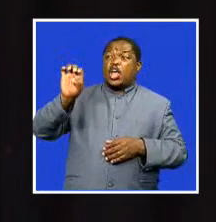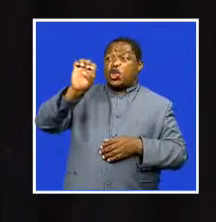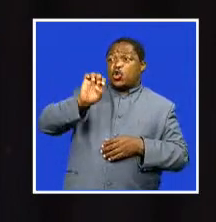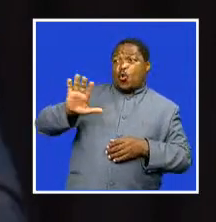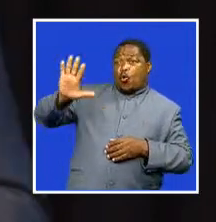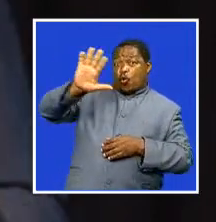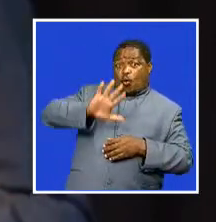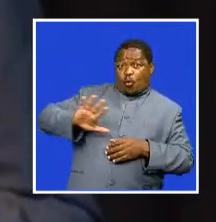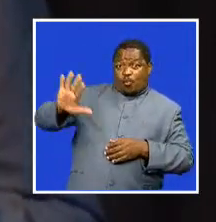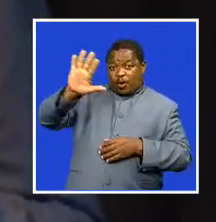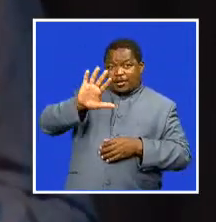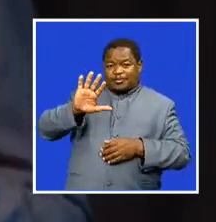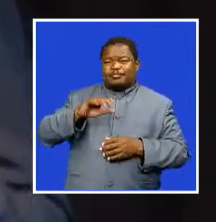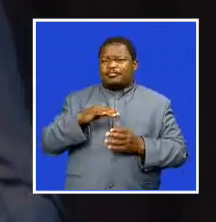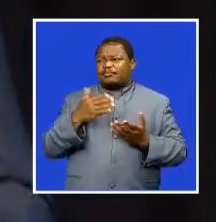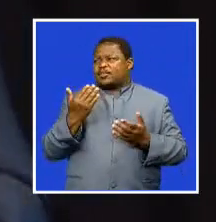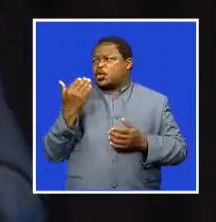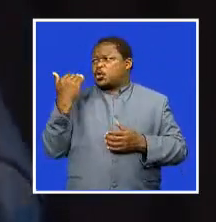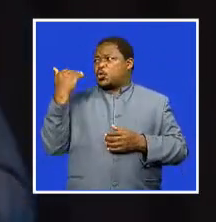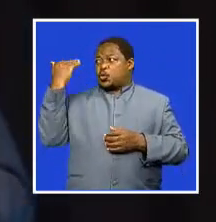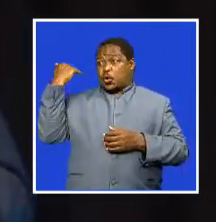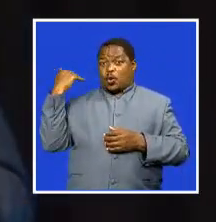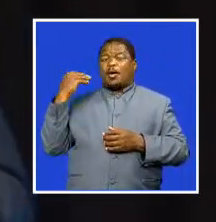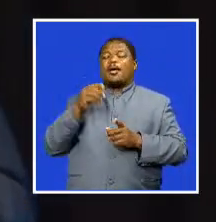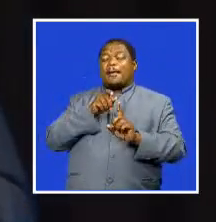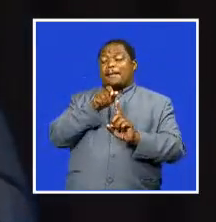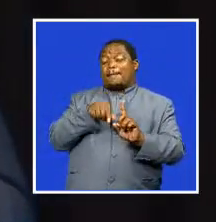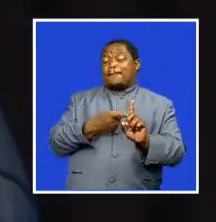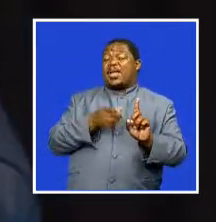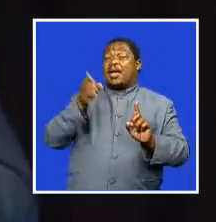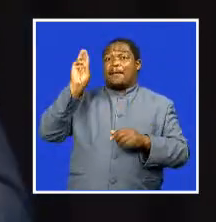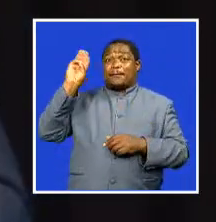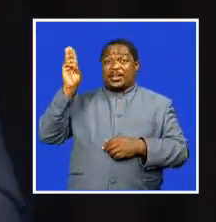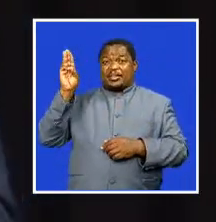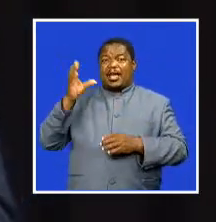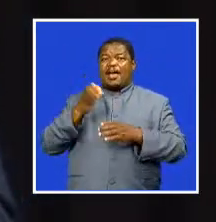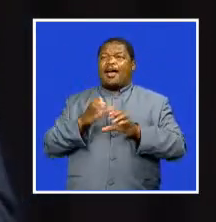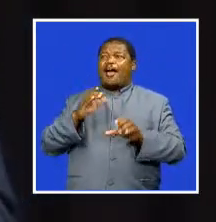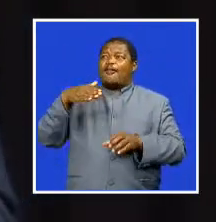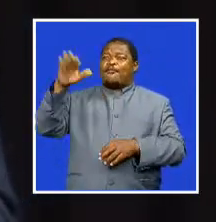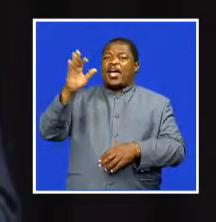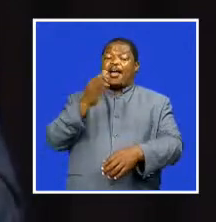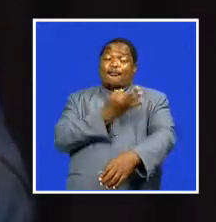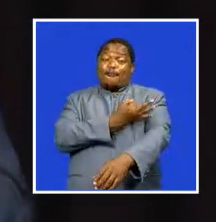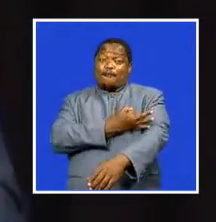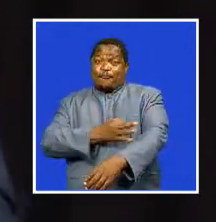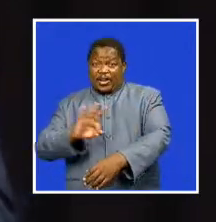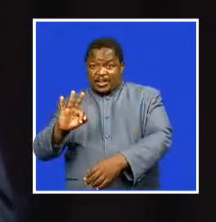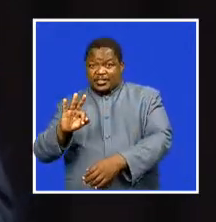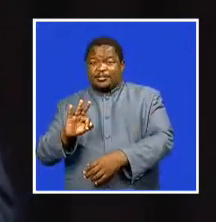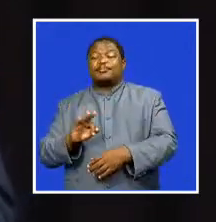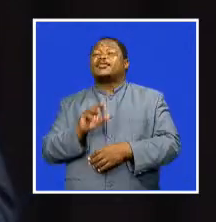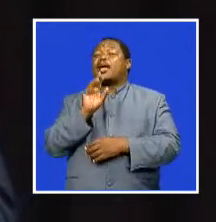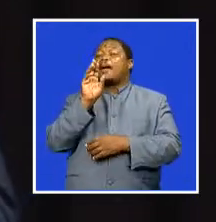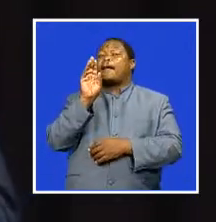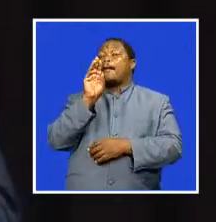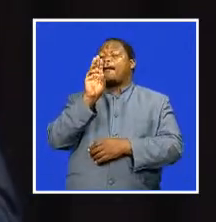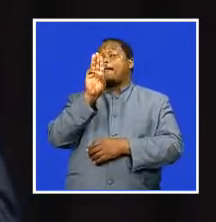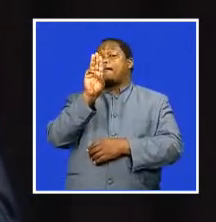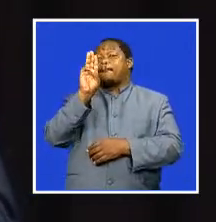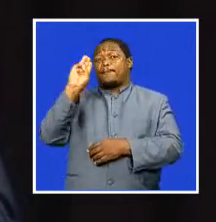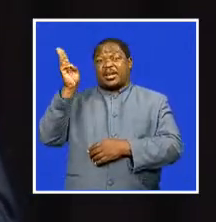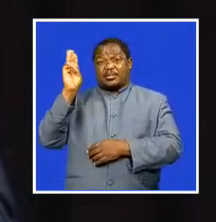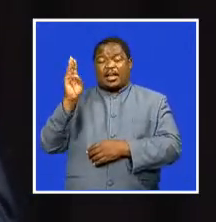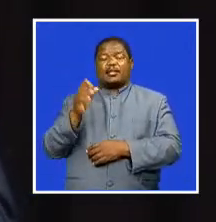kokuthatha umongameli waseFrance umemetele ukuthi sebaqalela phasi